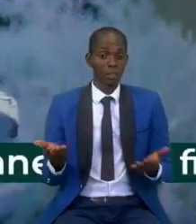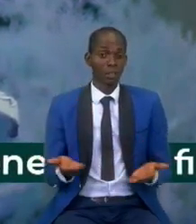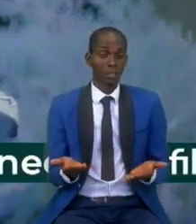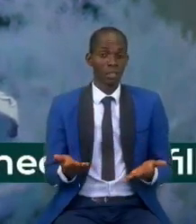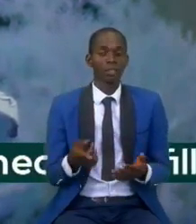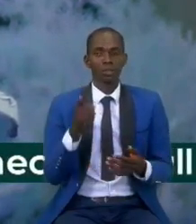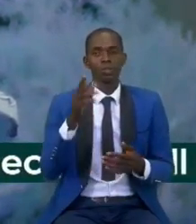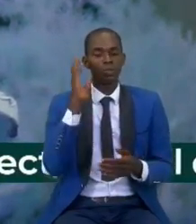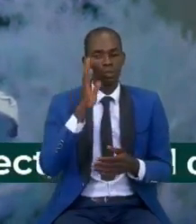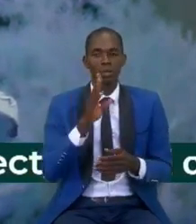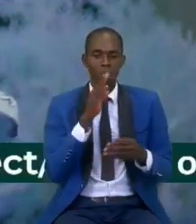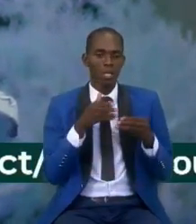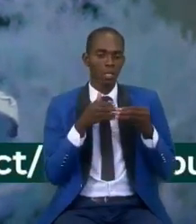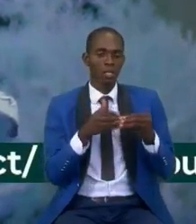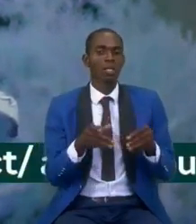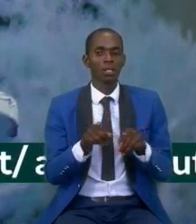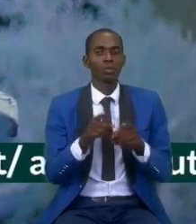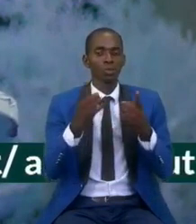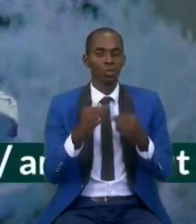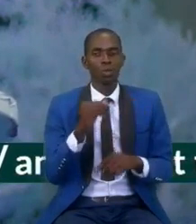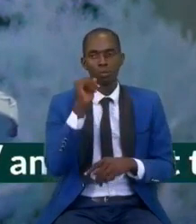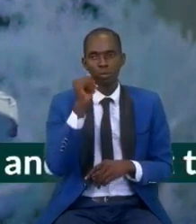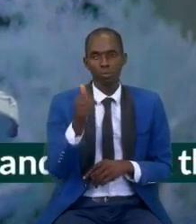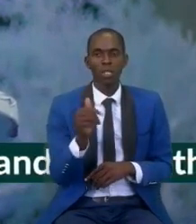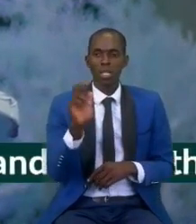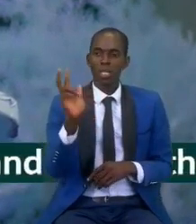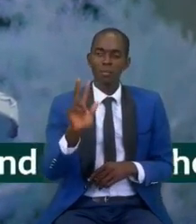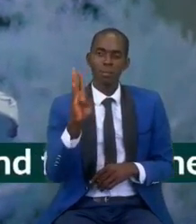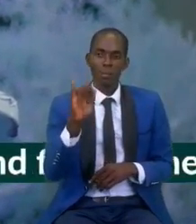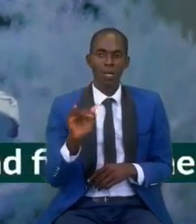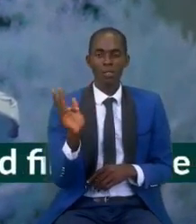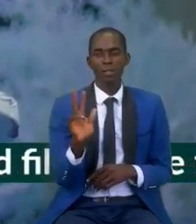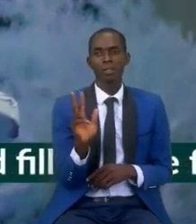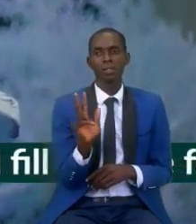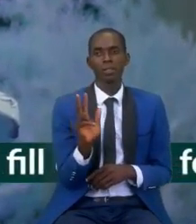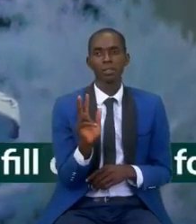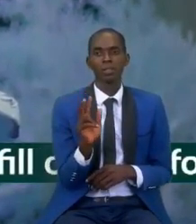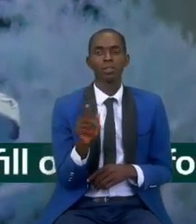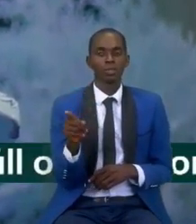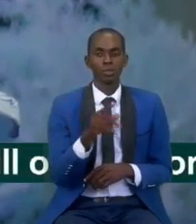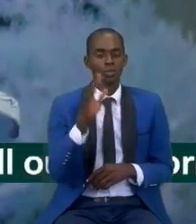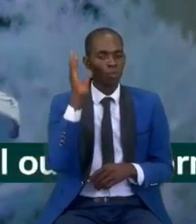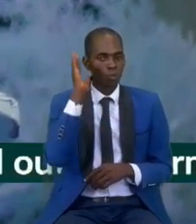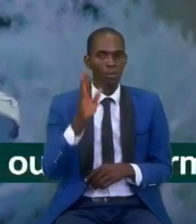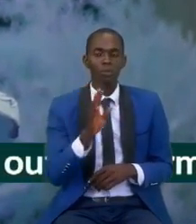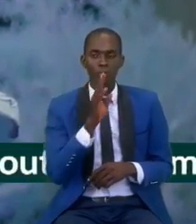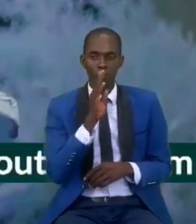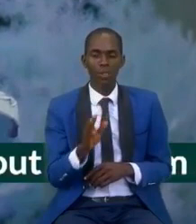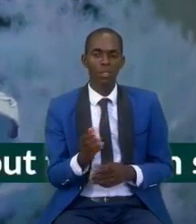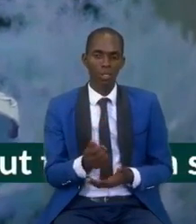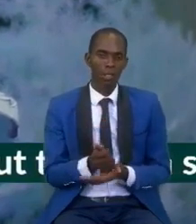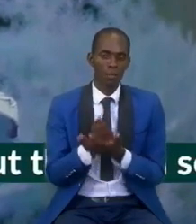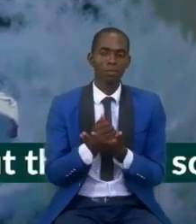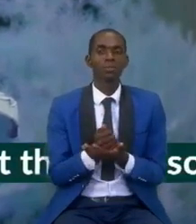p.m., you'll be attended to. So all those who gave their lives to the Lord here in this